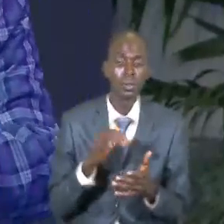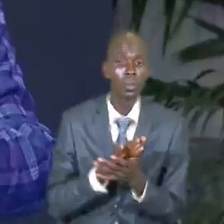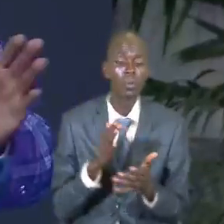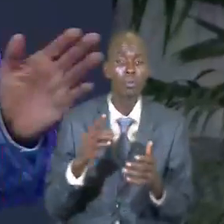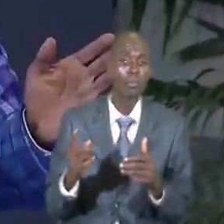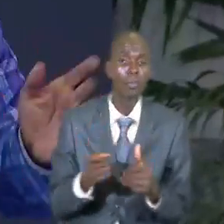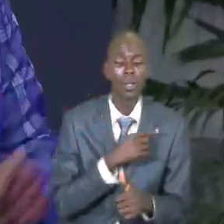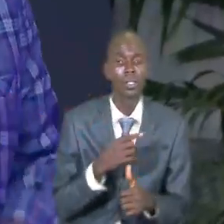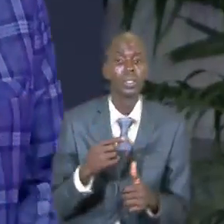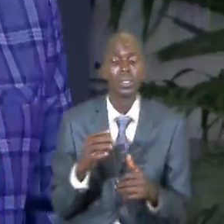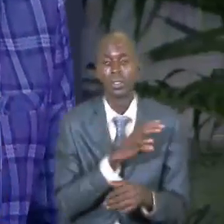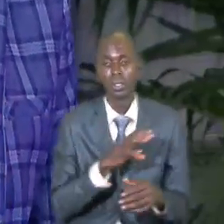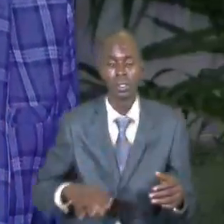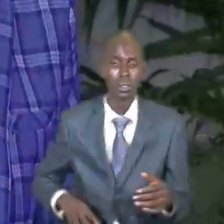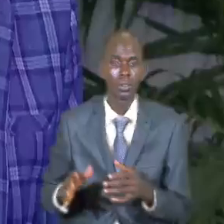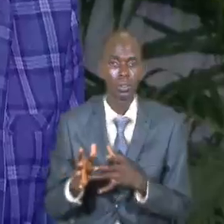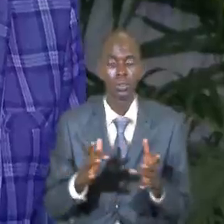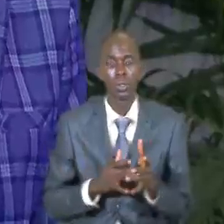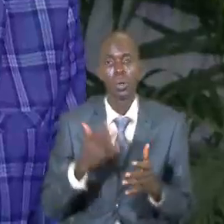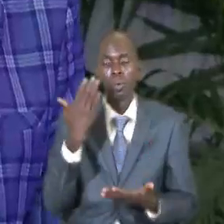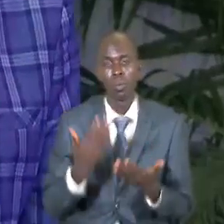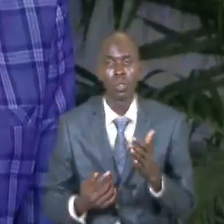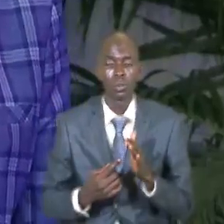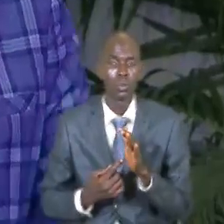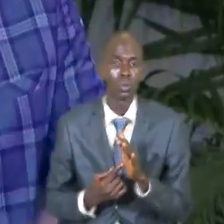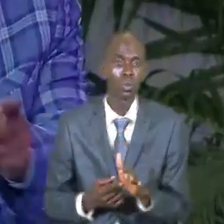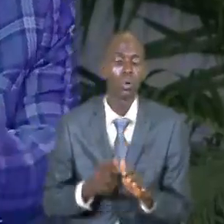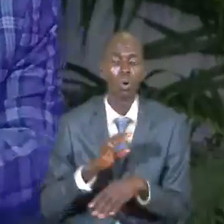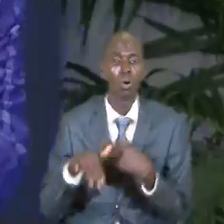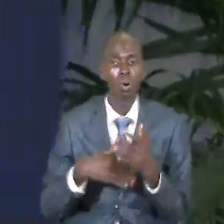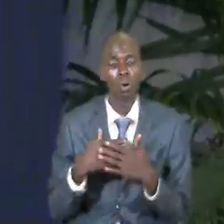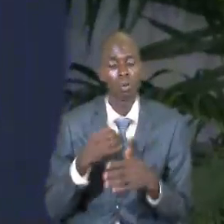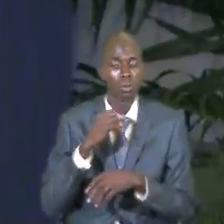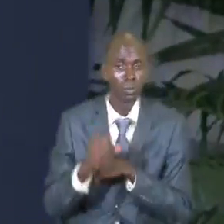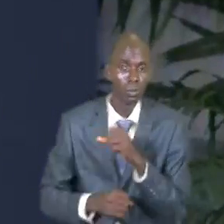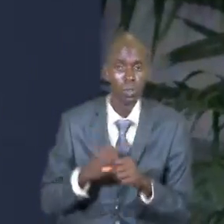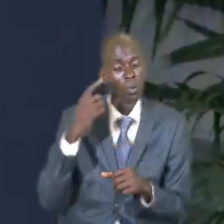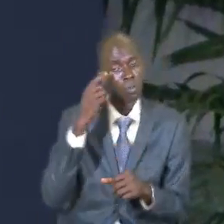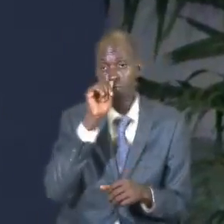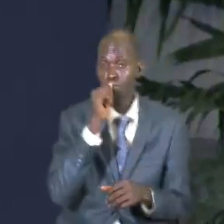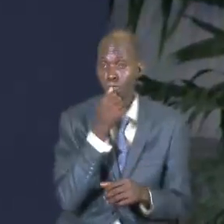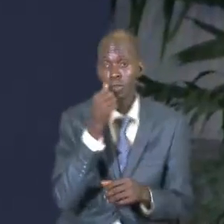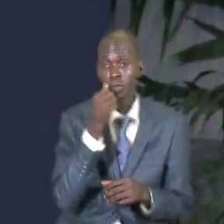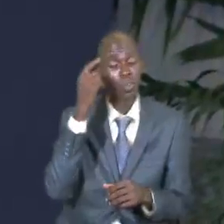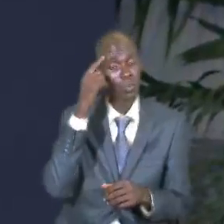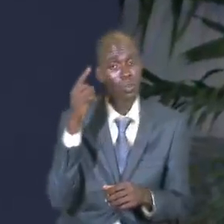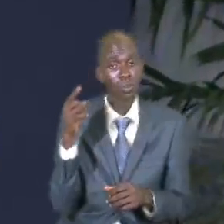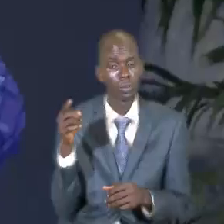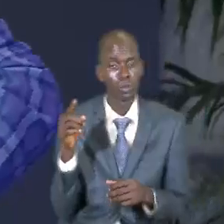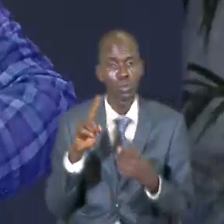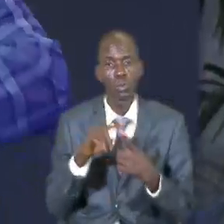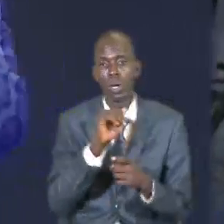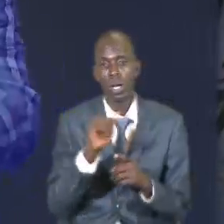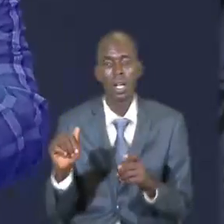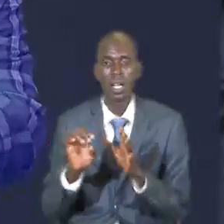all long suffering for a pattern to them, for a pattern to you, for a pattern to